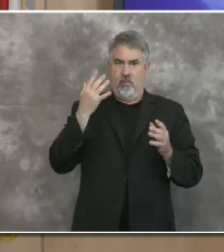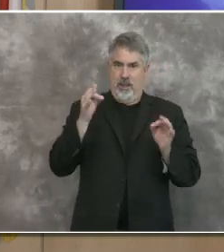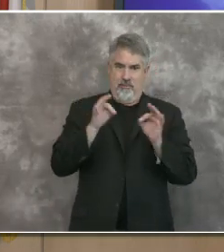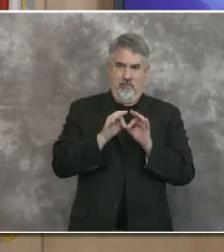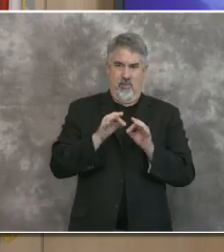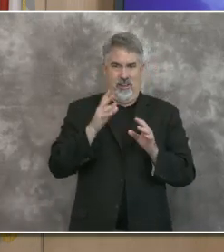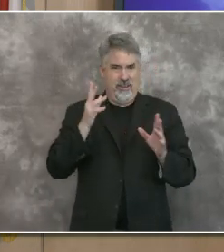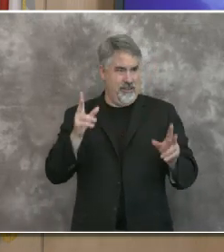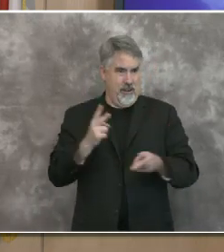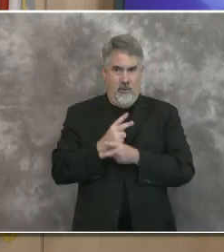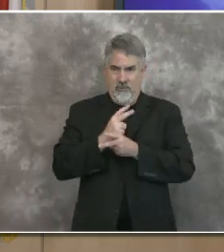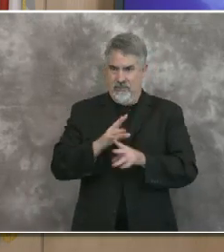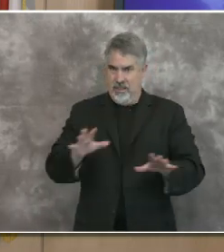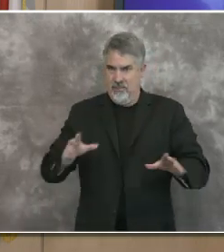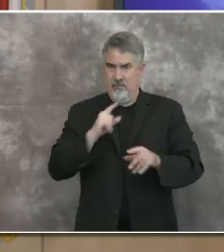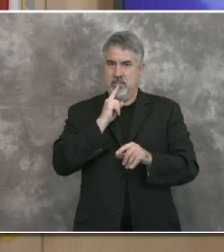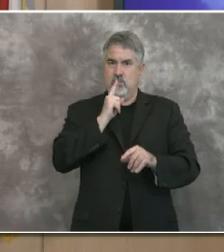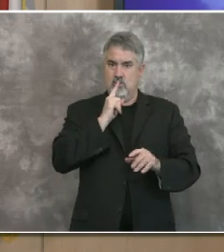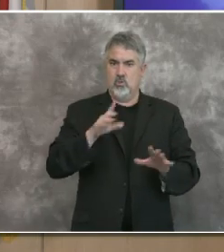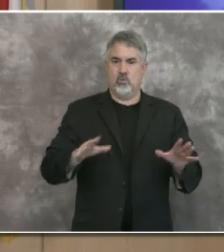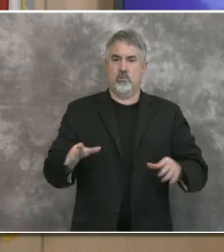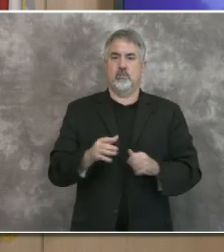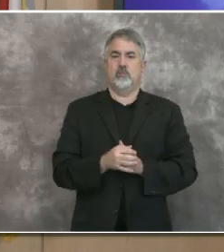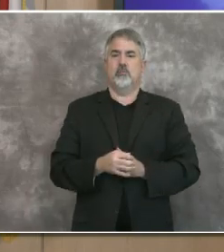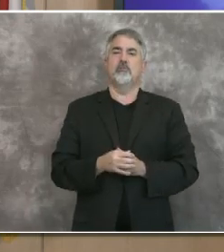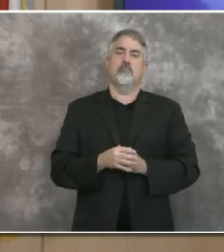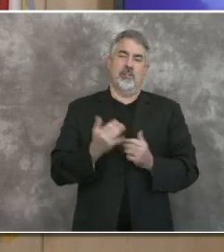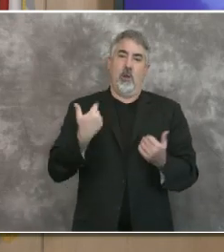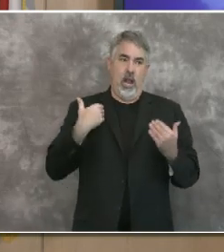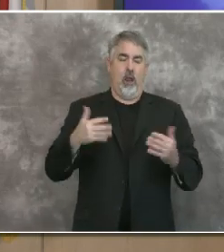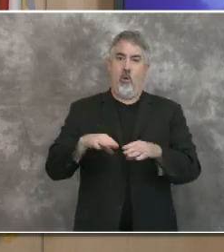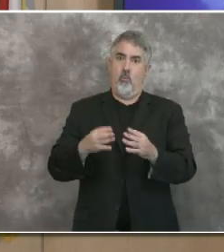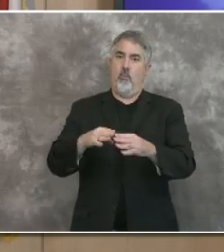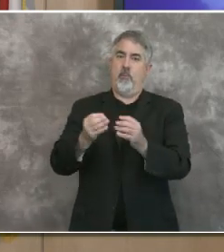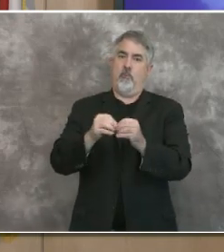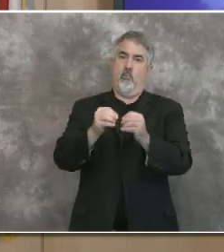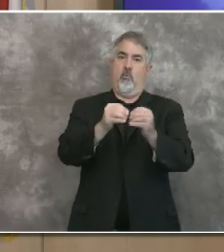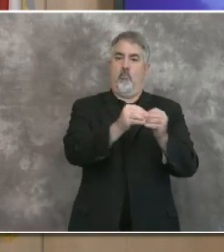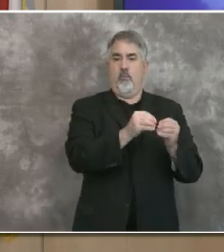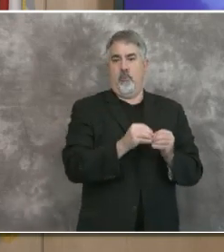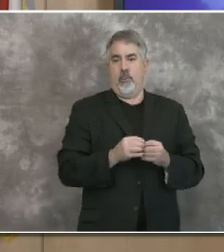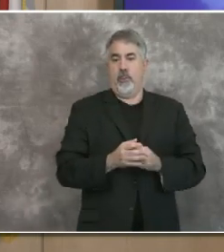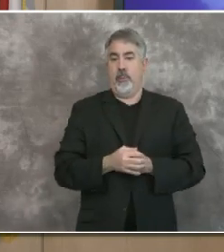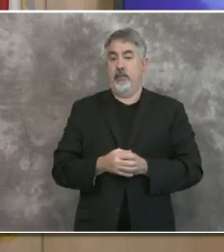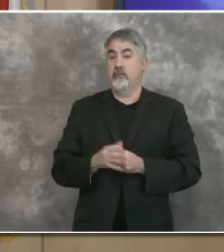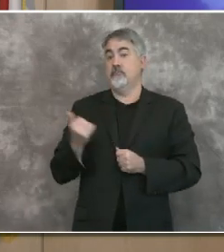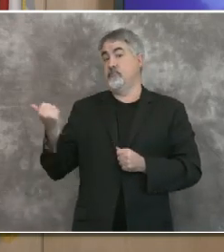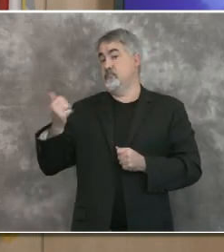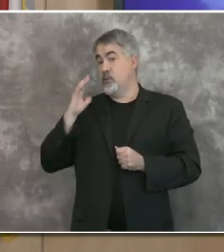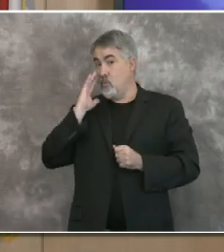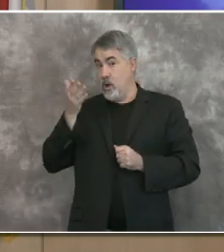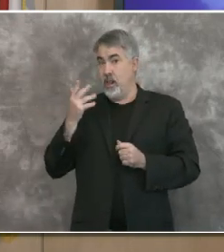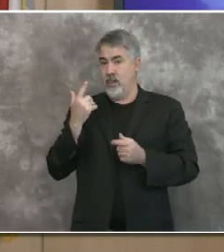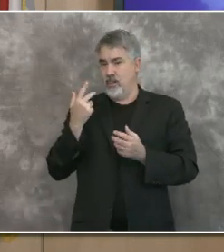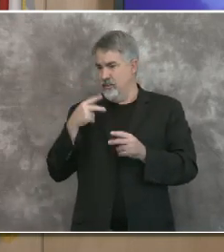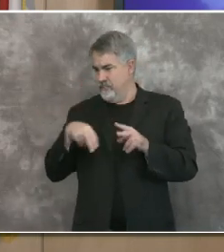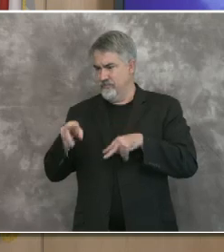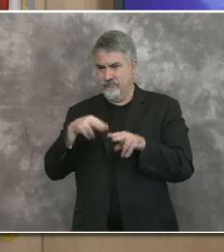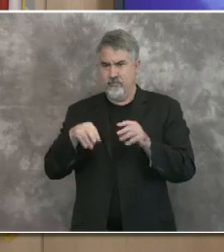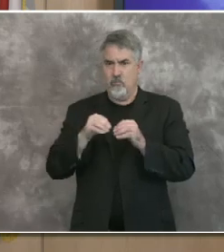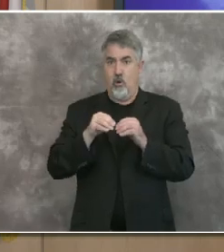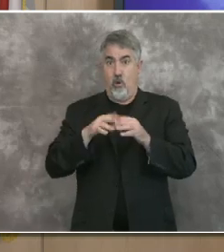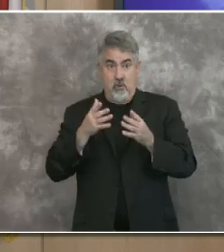are in place and that they are allowed to open and move forward. And so our efforts to try and provide more child care opportunities, get those open and